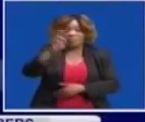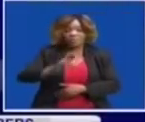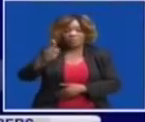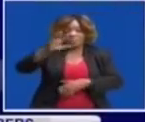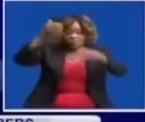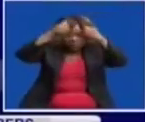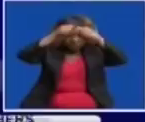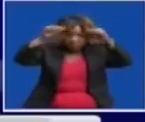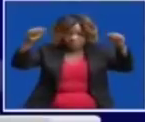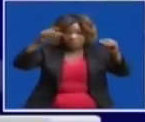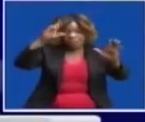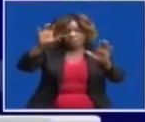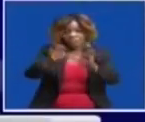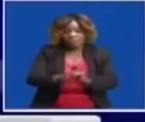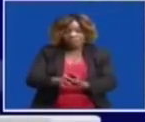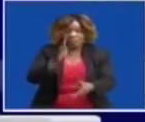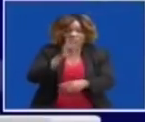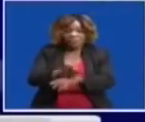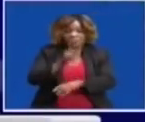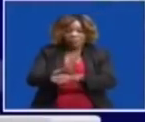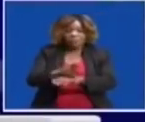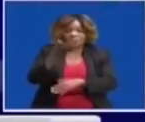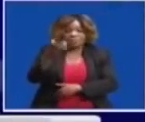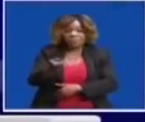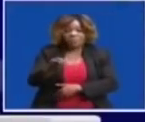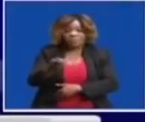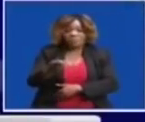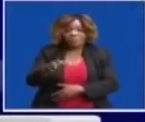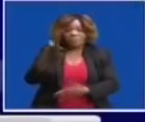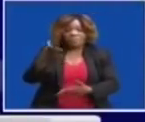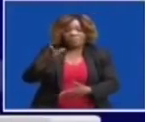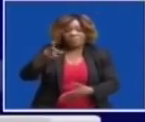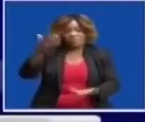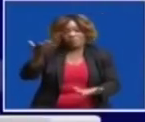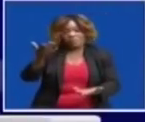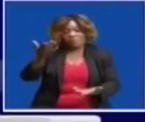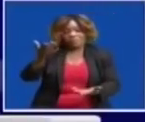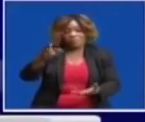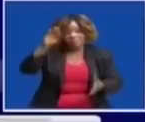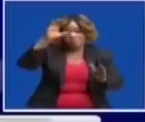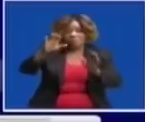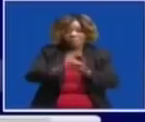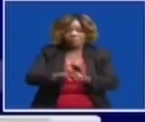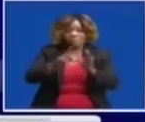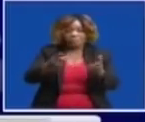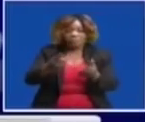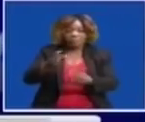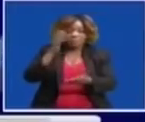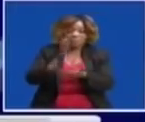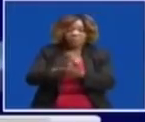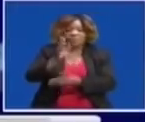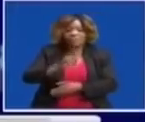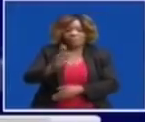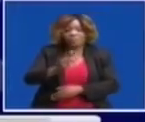the president's portrait. He has warned Mr. Kanzenzi to pull down his posters before the youths in the ruling party do